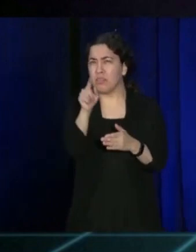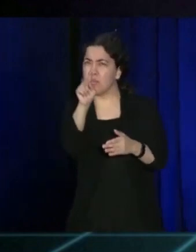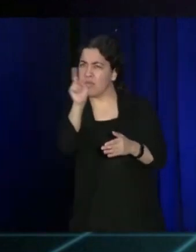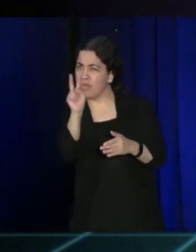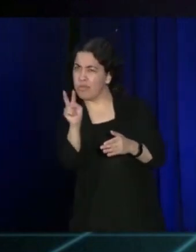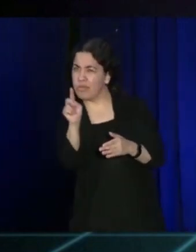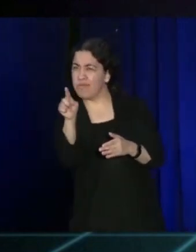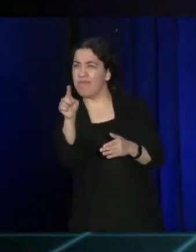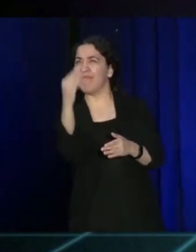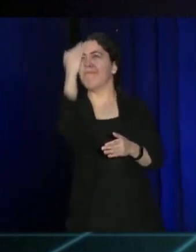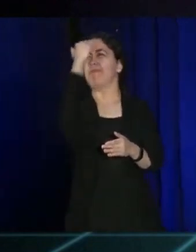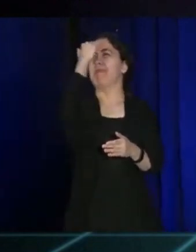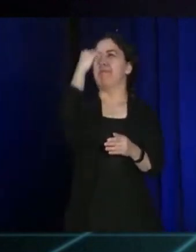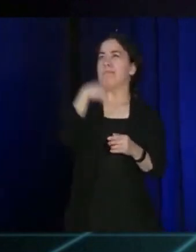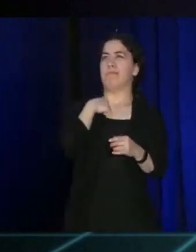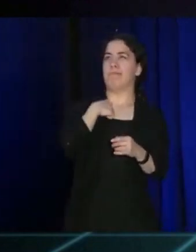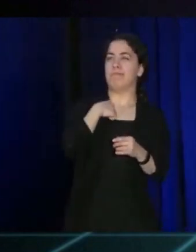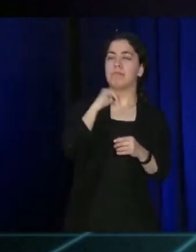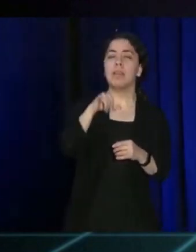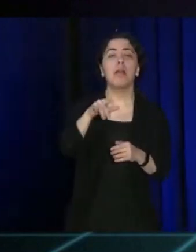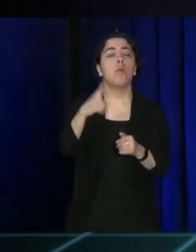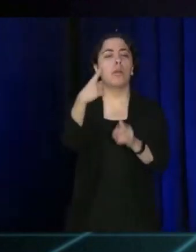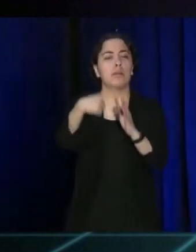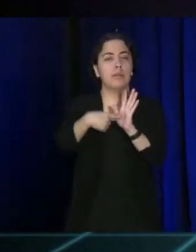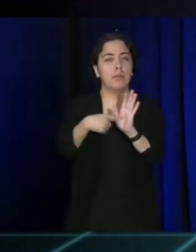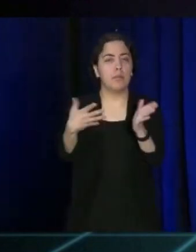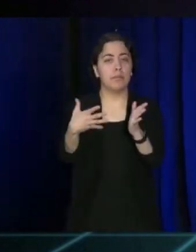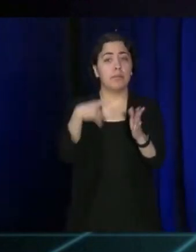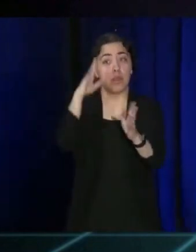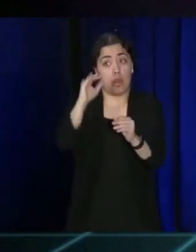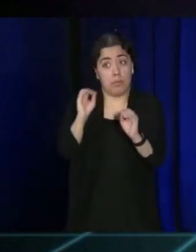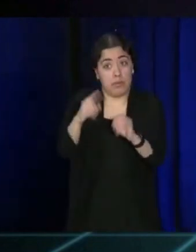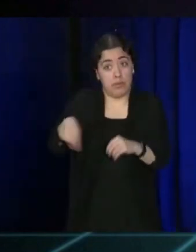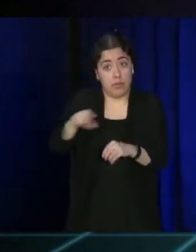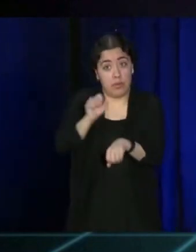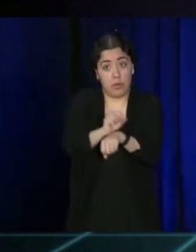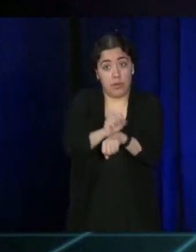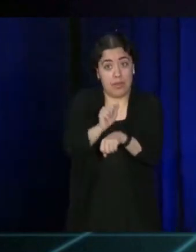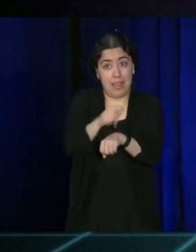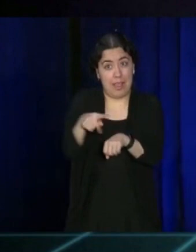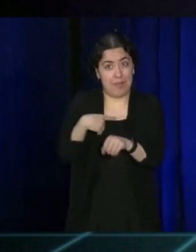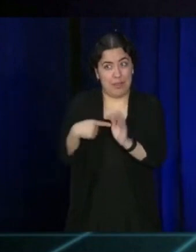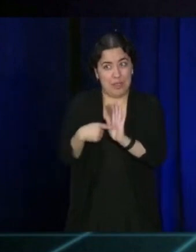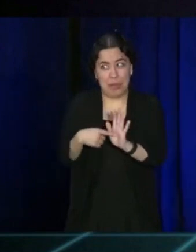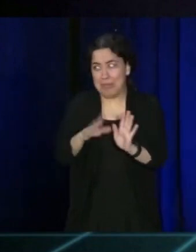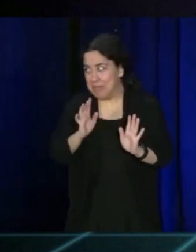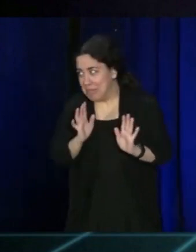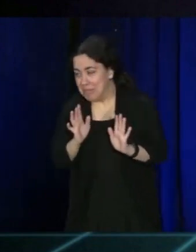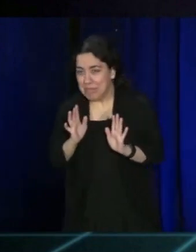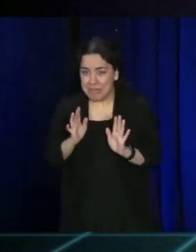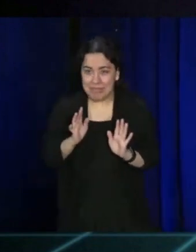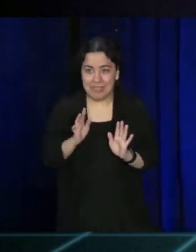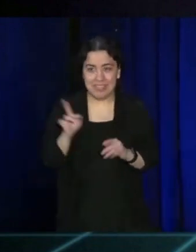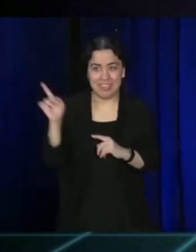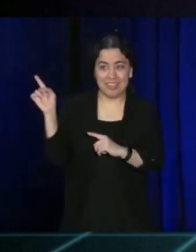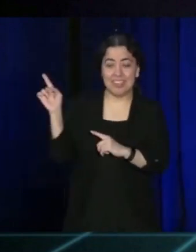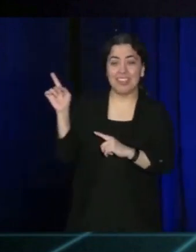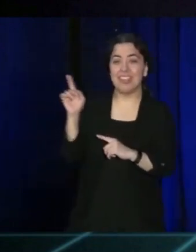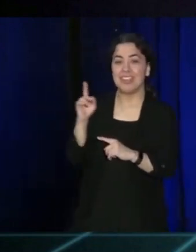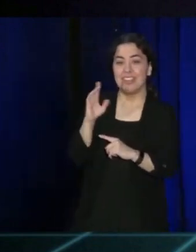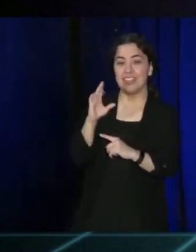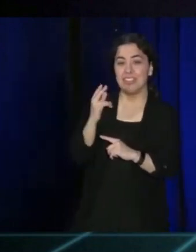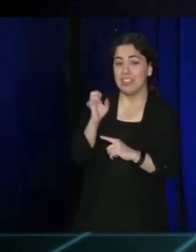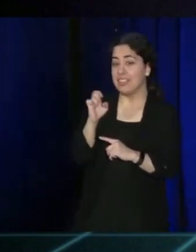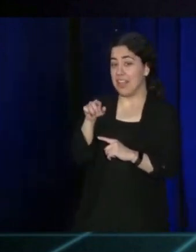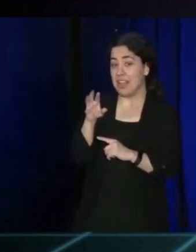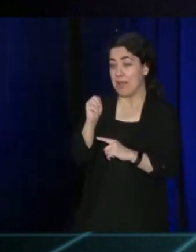lie is. So here's one example. I hope none of you work on the apps that I'm going to show, by the way. So this is chase.com.